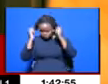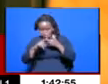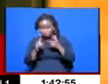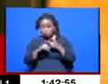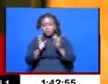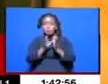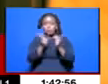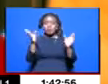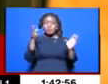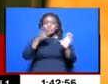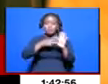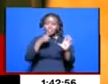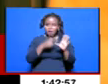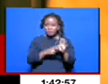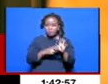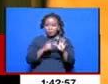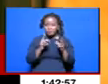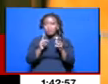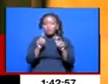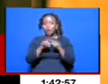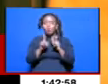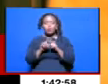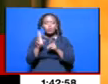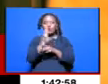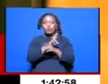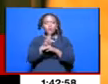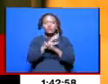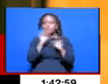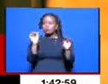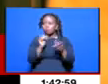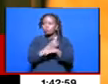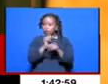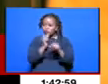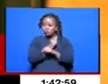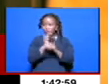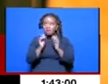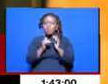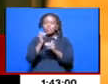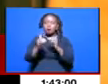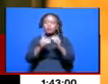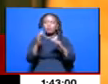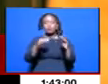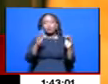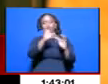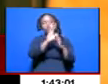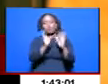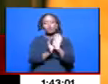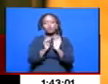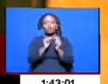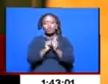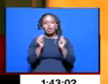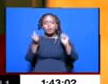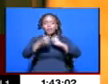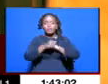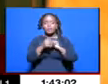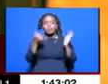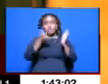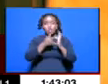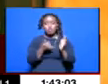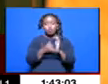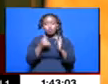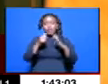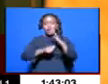rest are not also applicable to the process of constitutional amendment envisaged under Articles